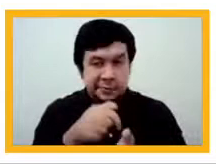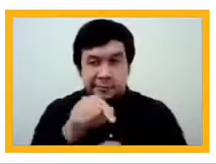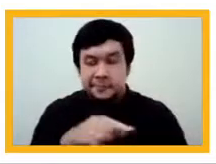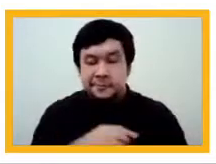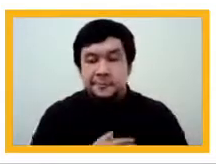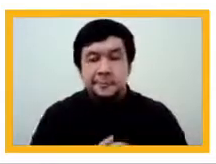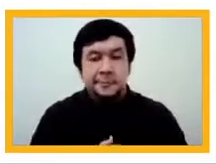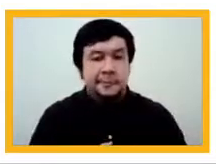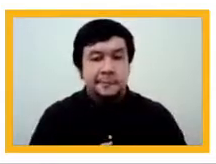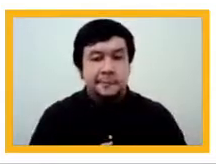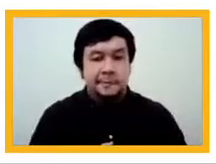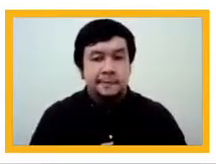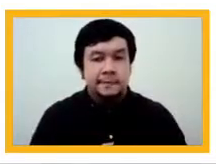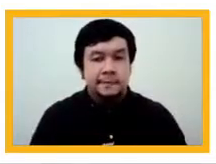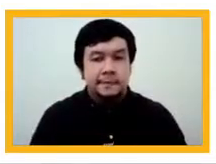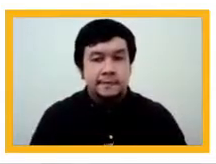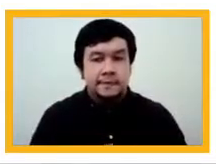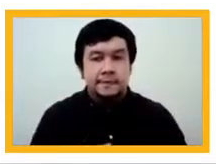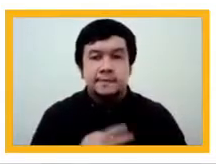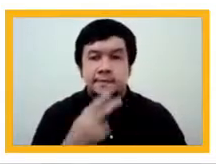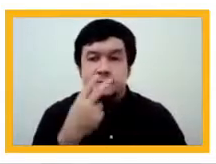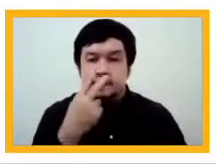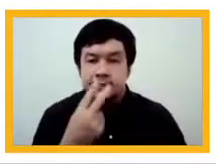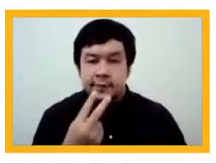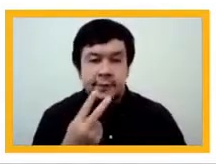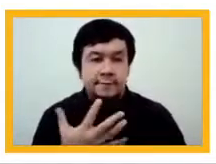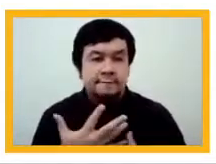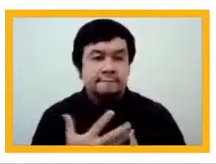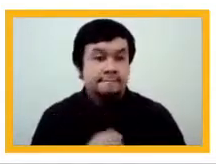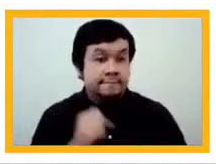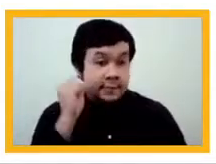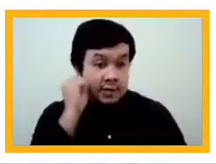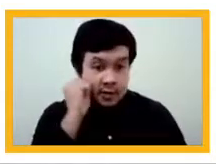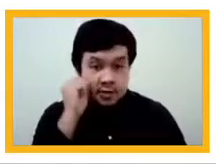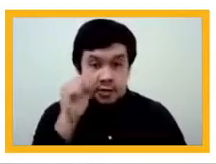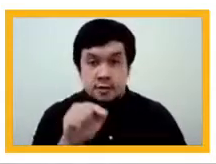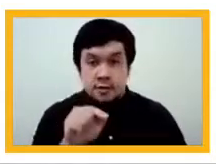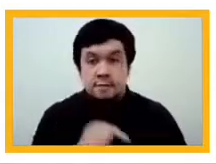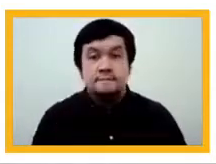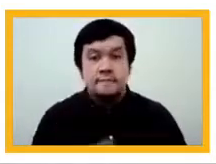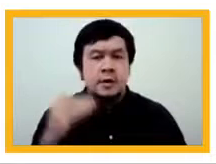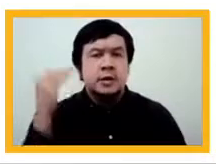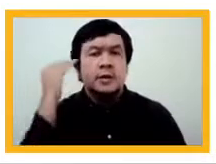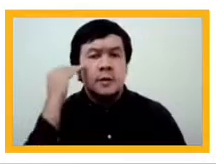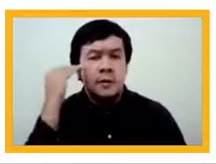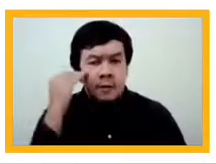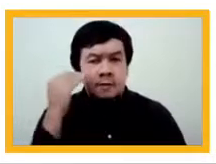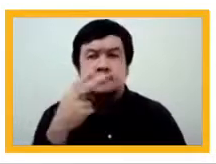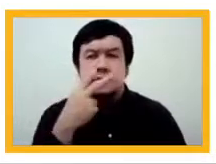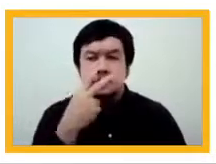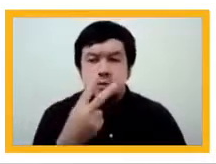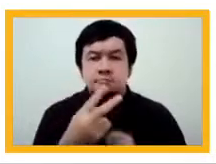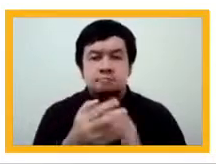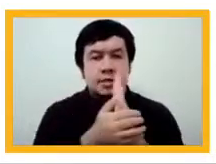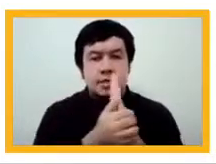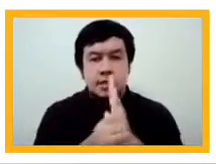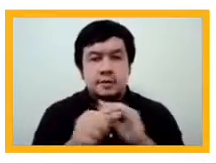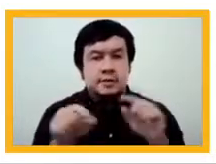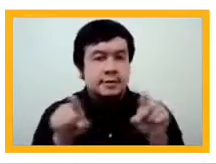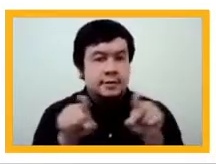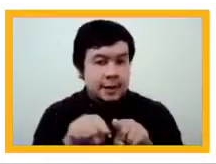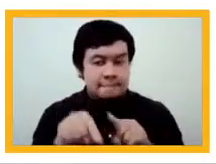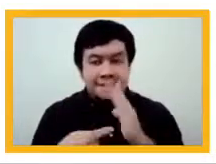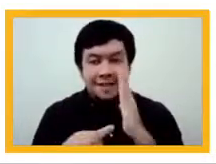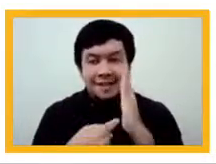mean, how to create these incentives, probably a problem we know also from other skills, not just technology oriented. But is there